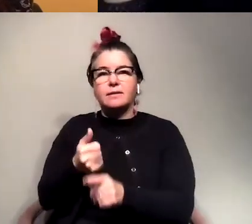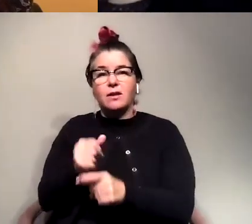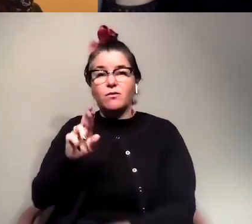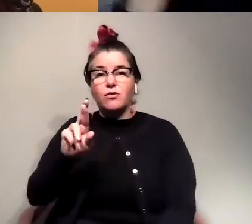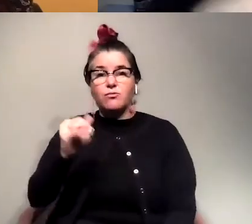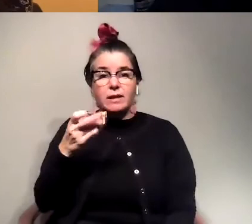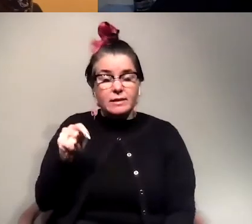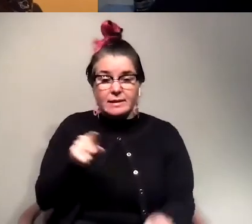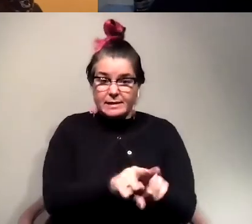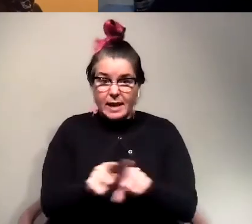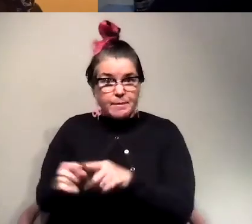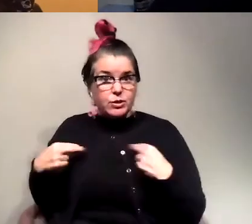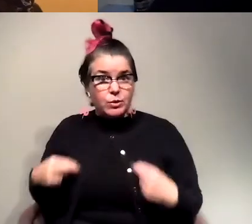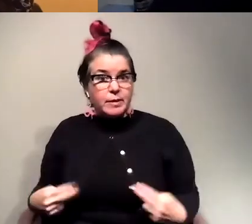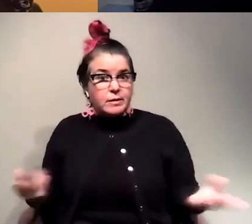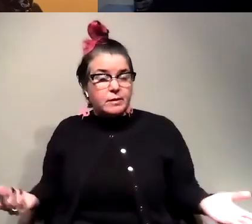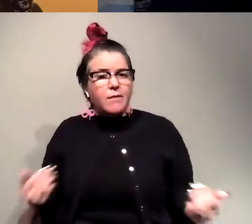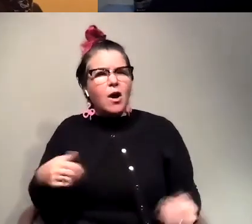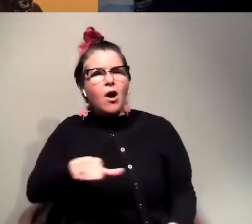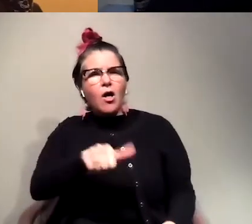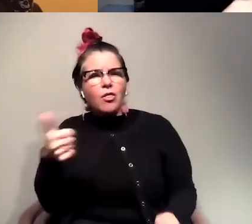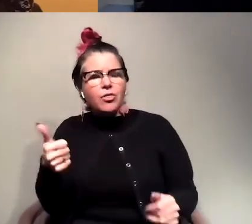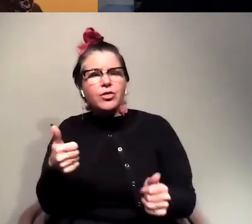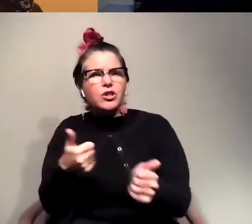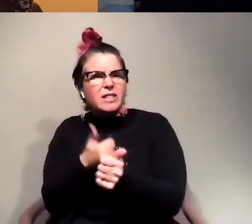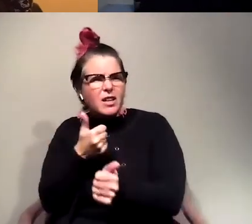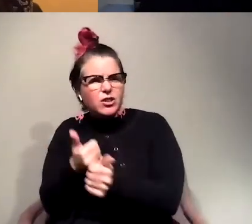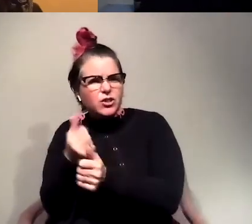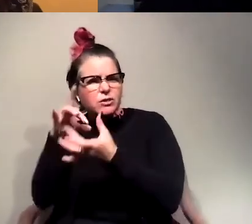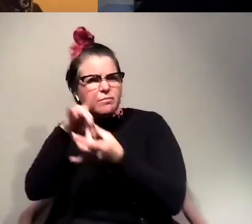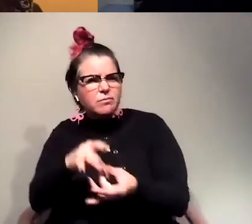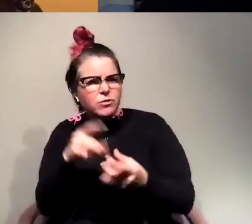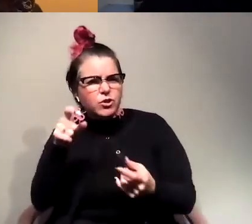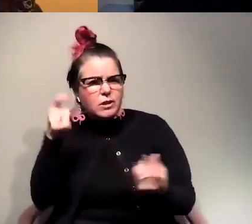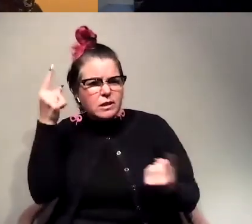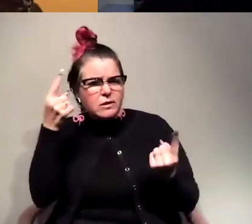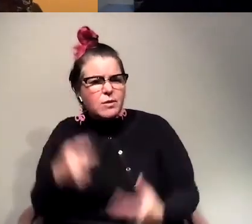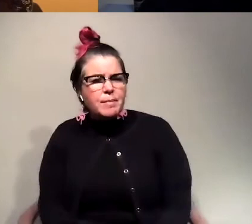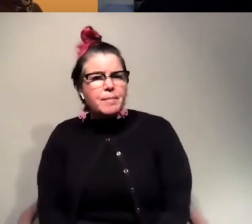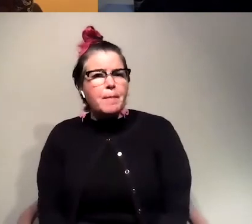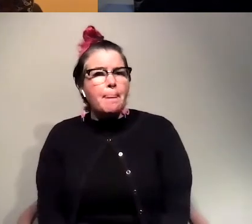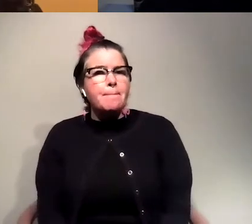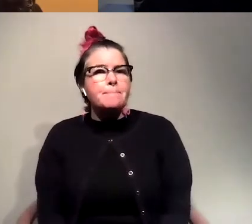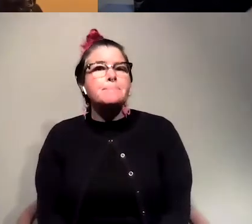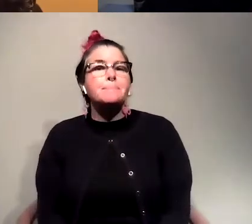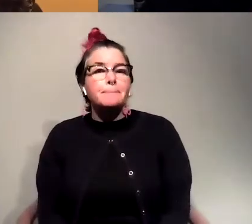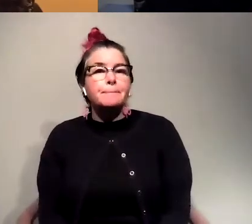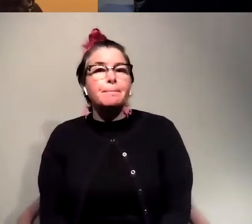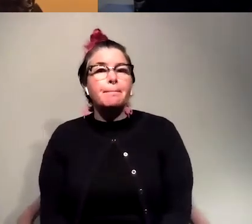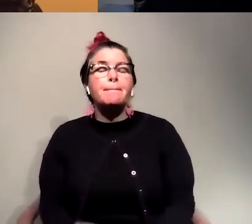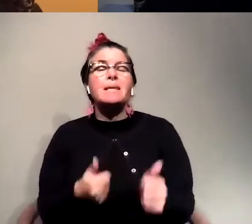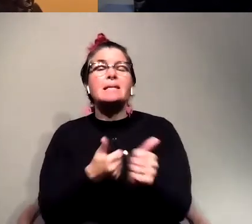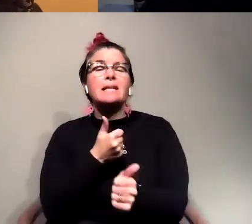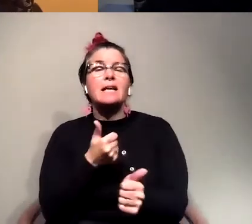as humans, but are there any other dangers that we should be thinking about? Yeah, so I think the danger